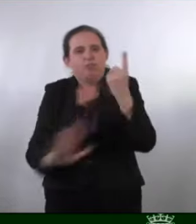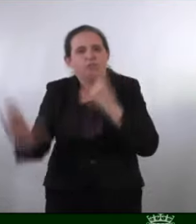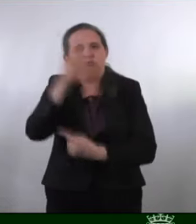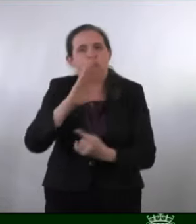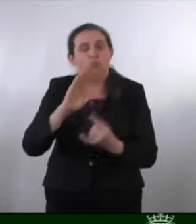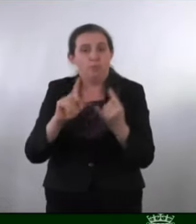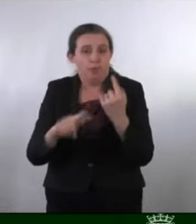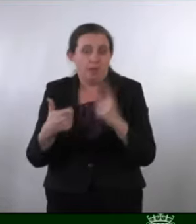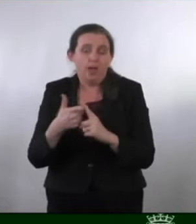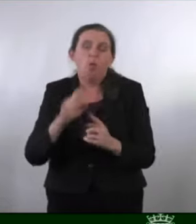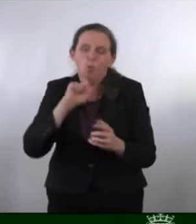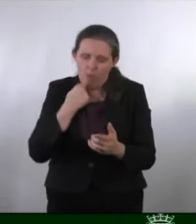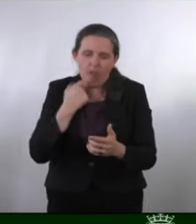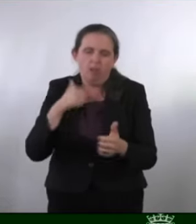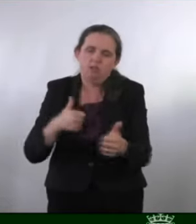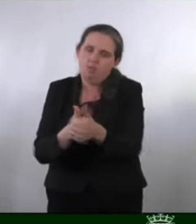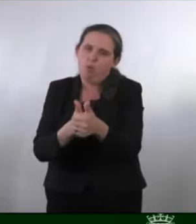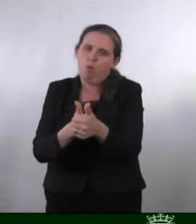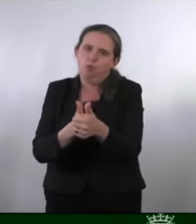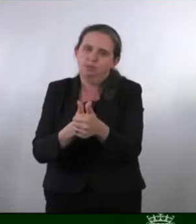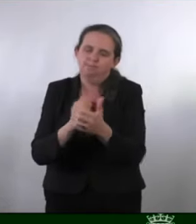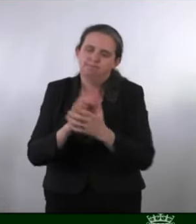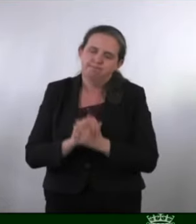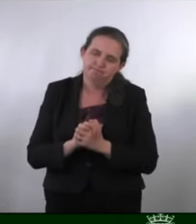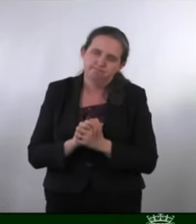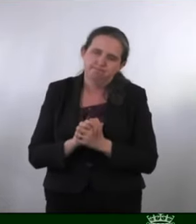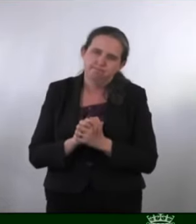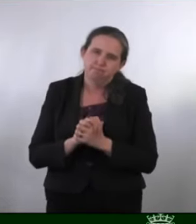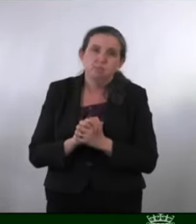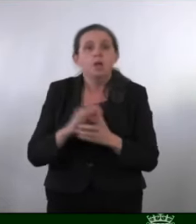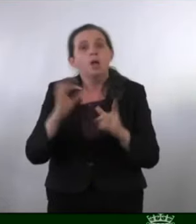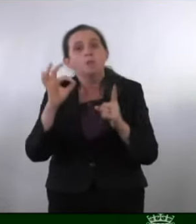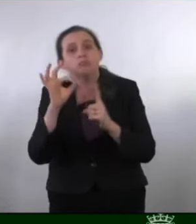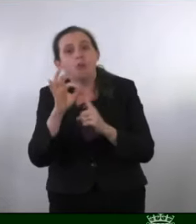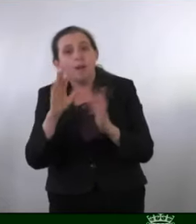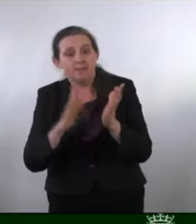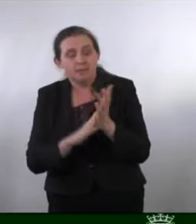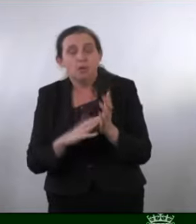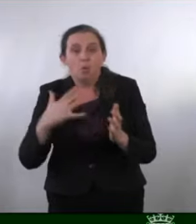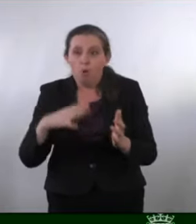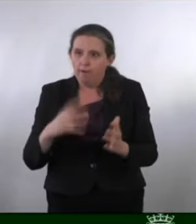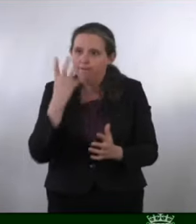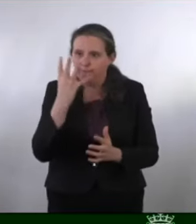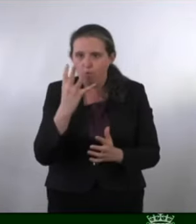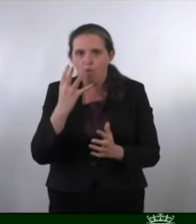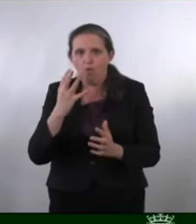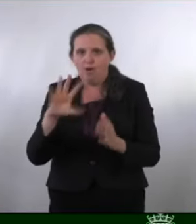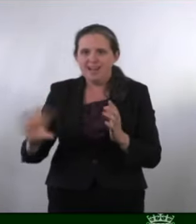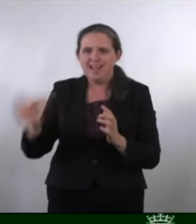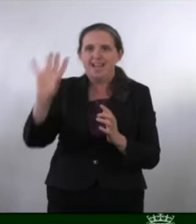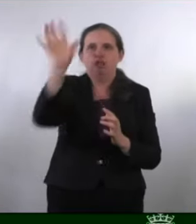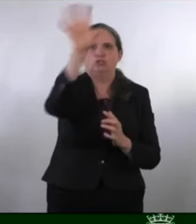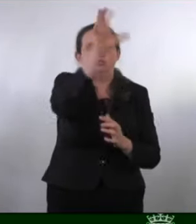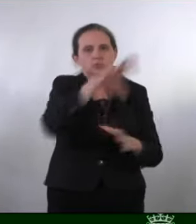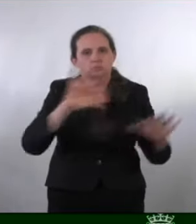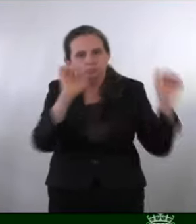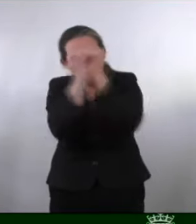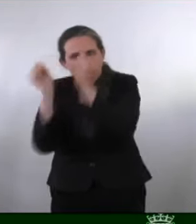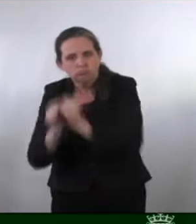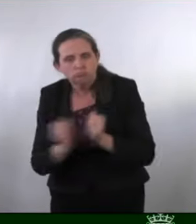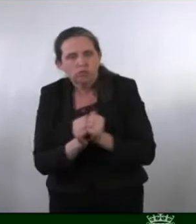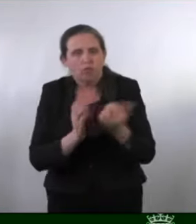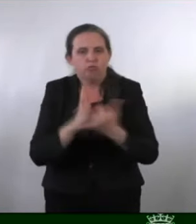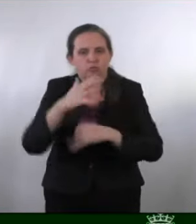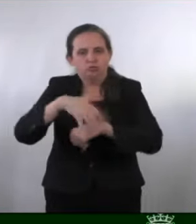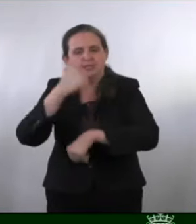offer. Can I also welcome the fact that the Prime Minister is seeking a four-nation approach on the arrangements over the Christmas period? We'll obviously